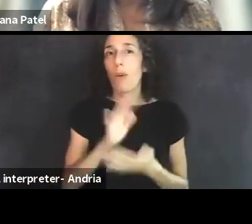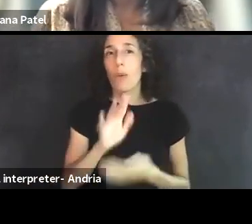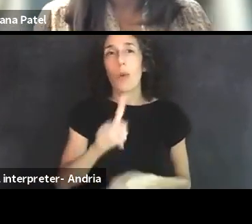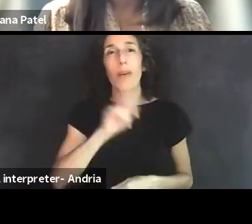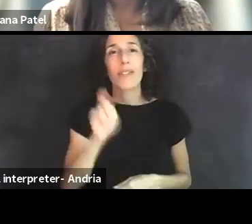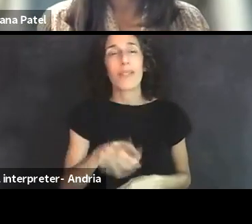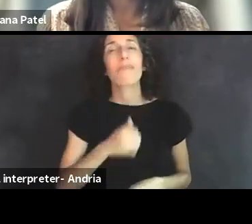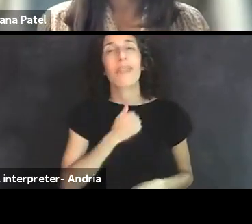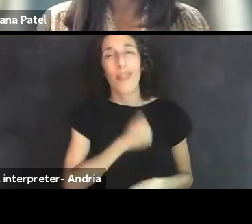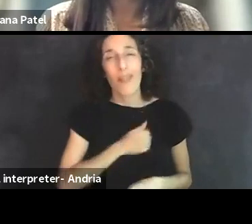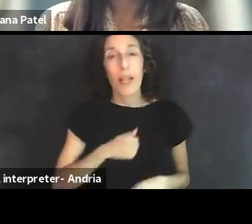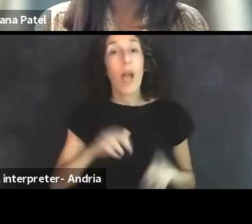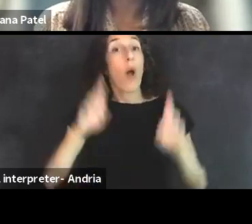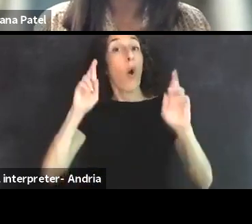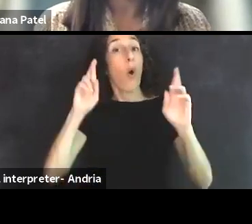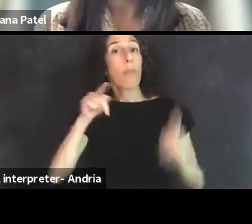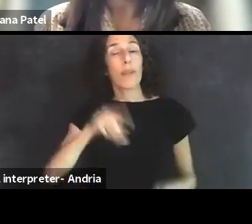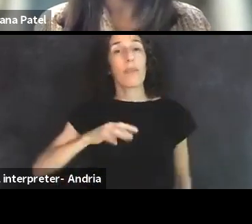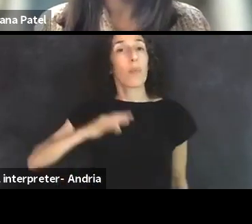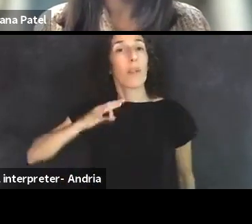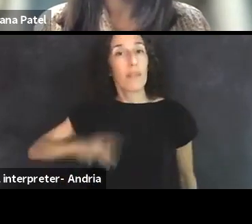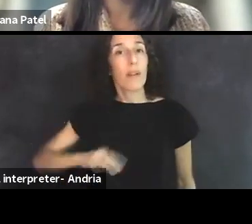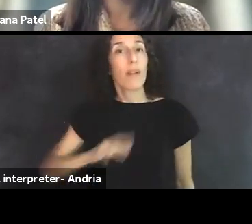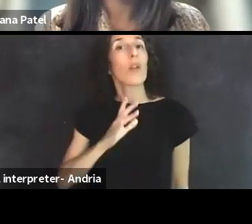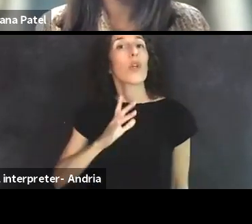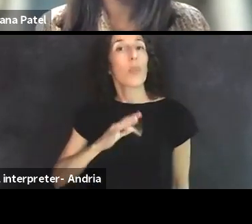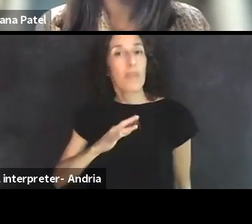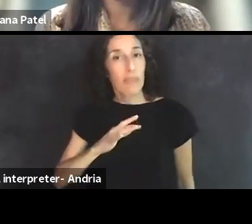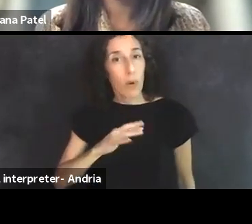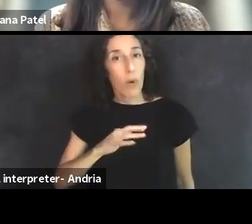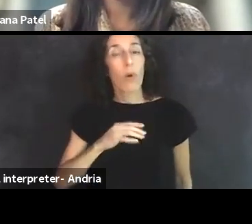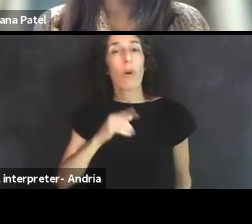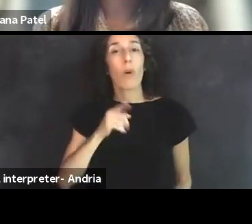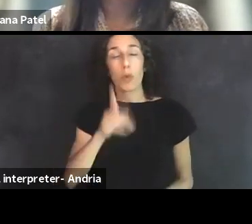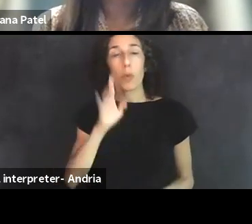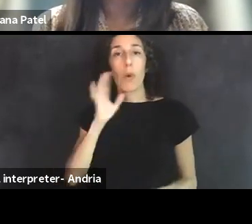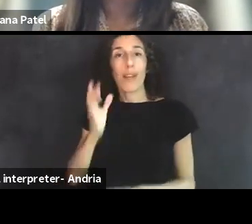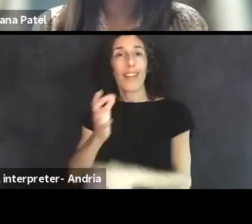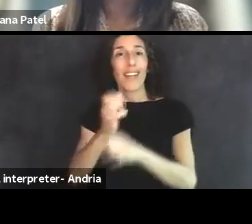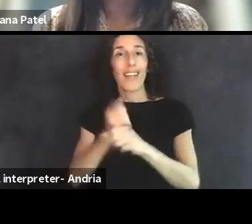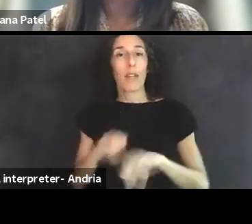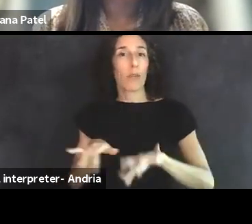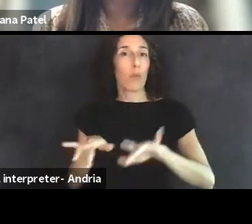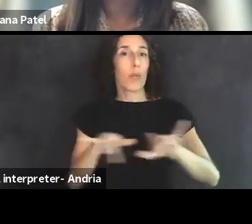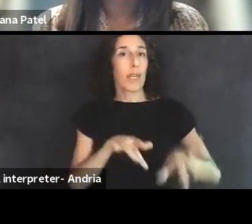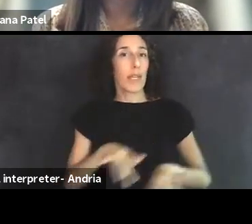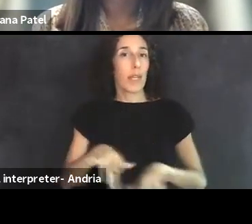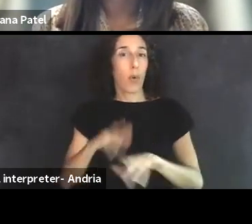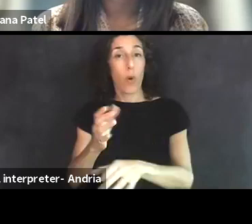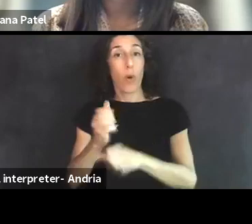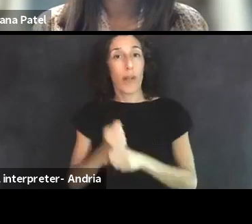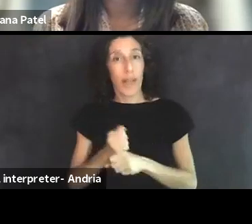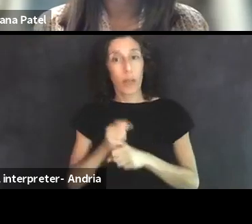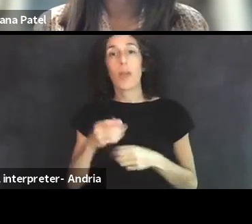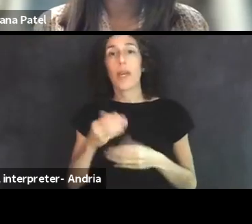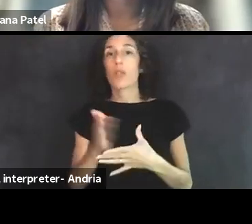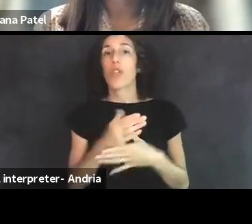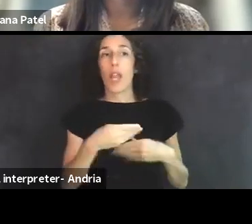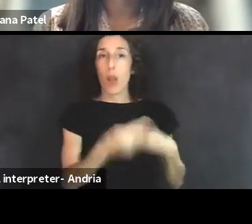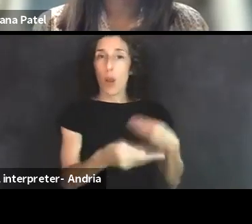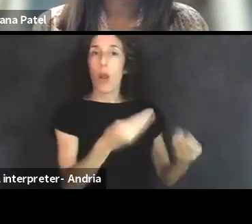hopefully this was useful. Please feel free to share the recording when you receive it later this evening. There is